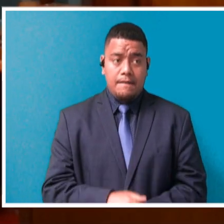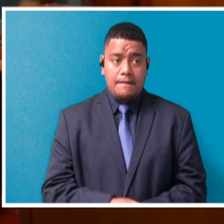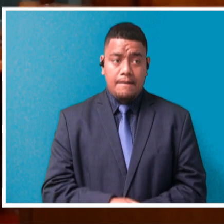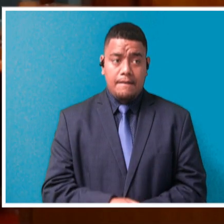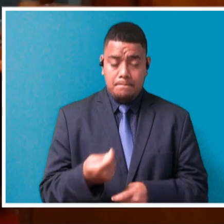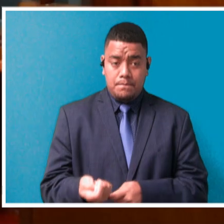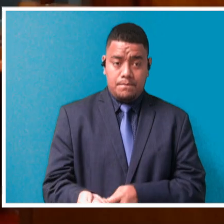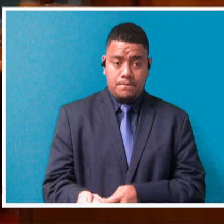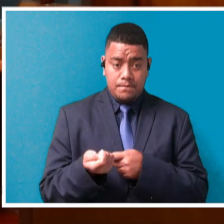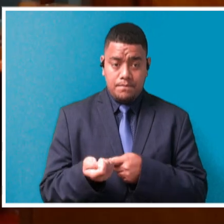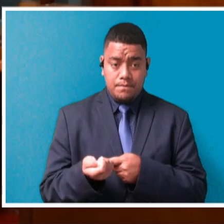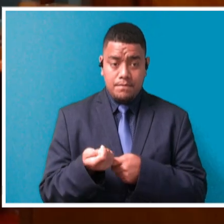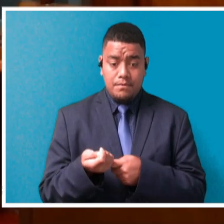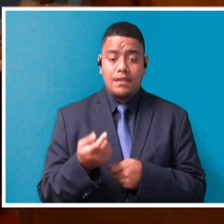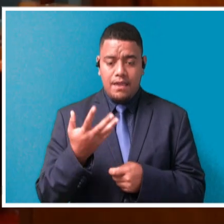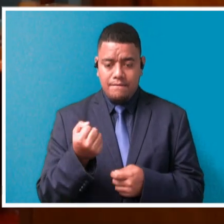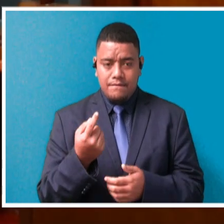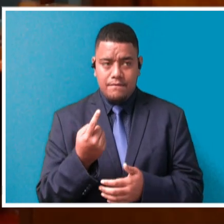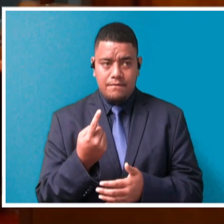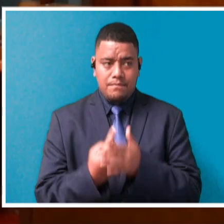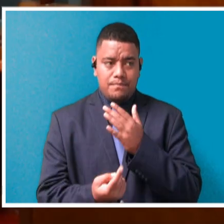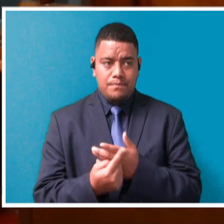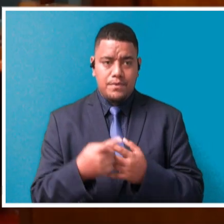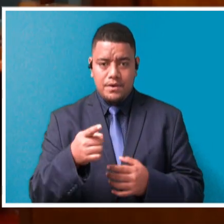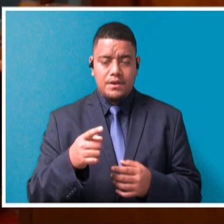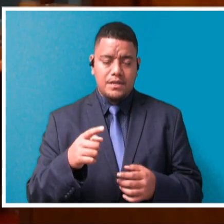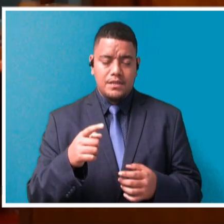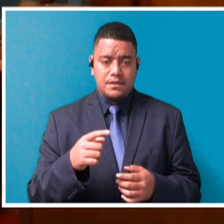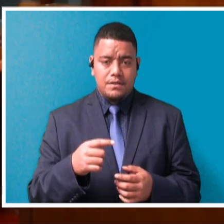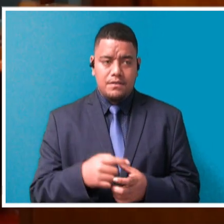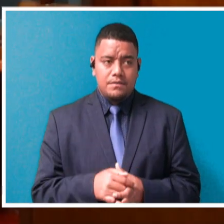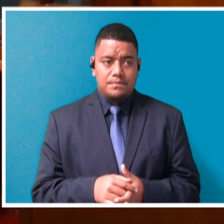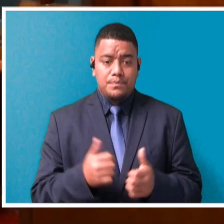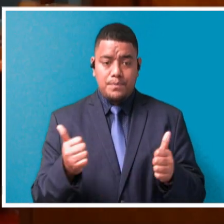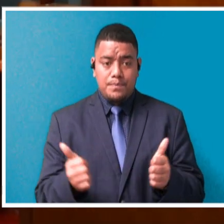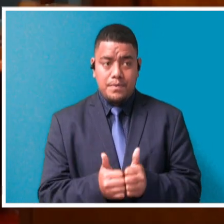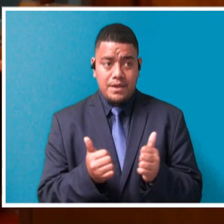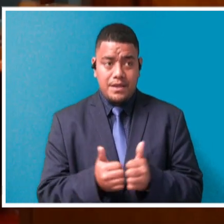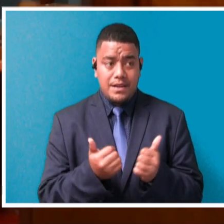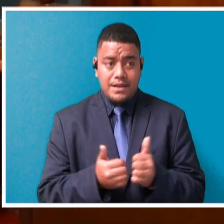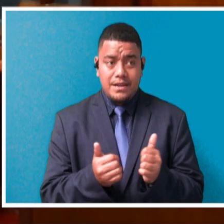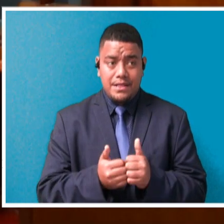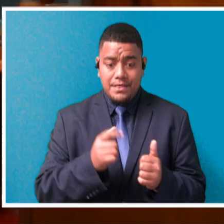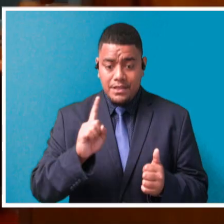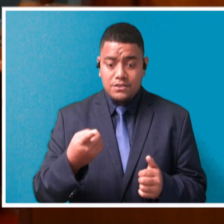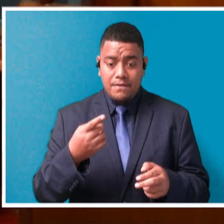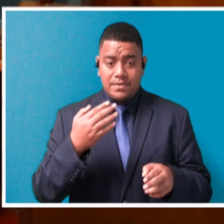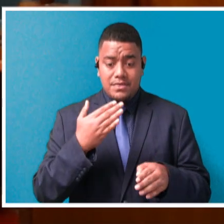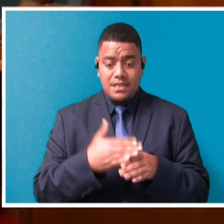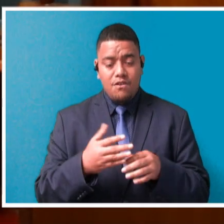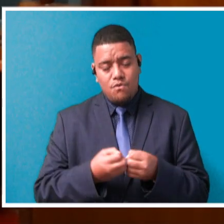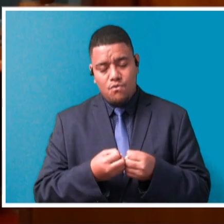harvest, we were struck by El Nino, and many thousands of ndalo went to waste.